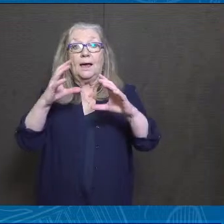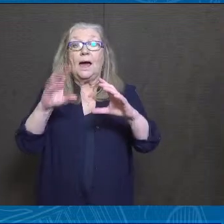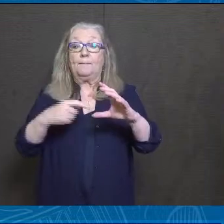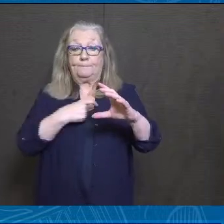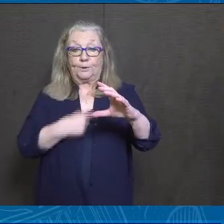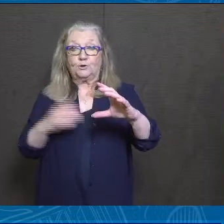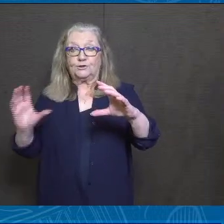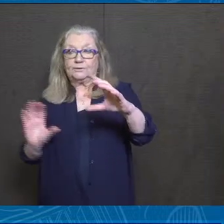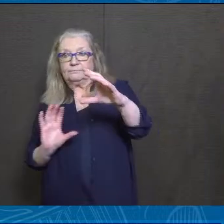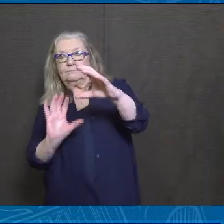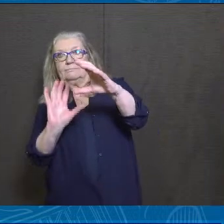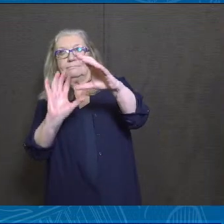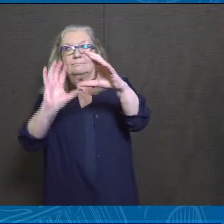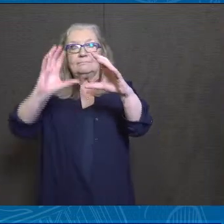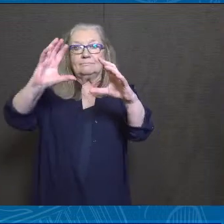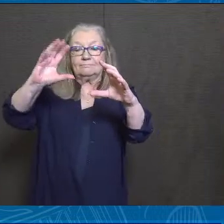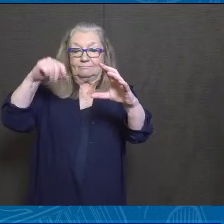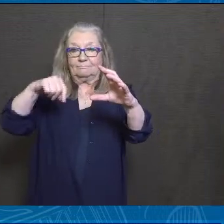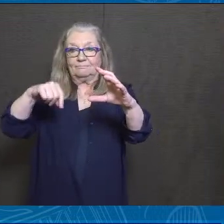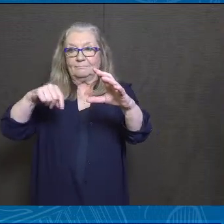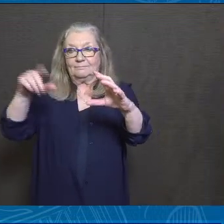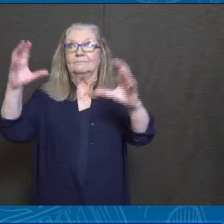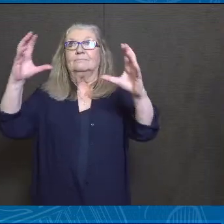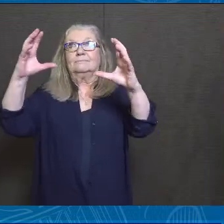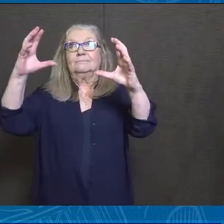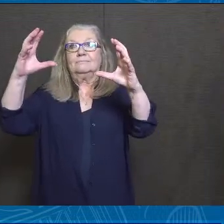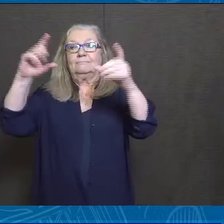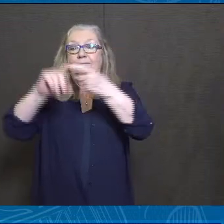doing a great job of holding it up for so long.